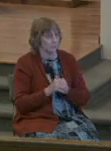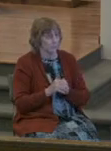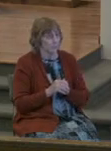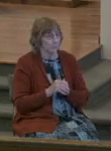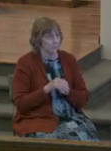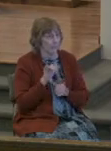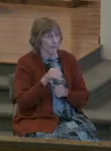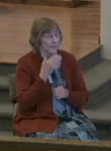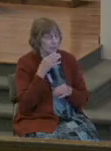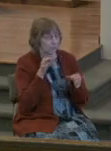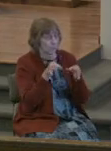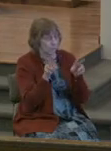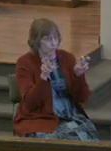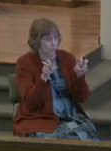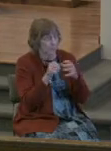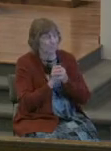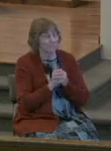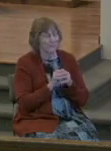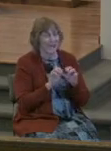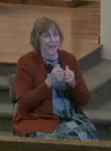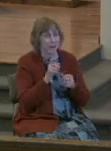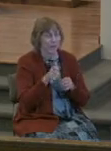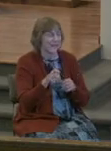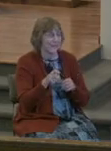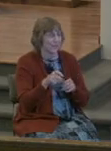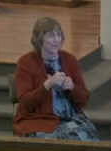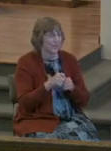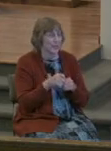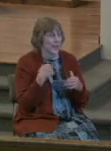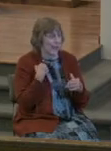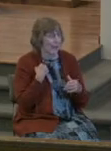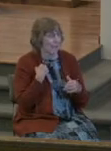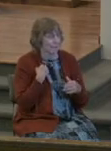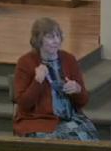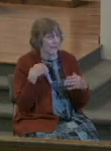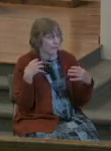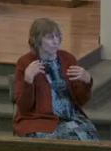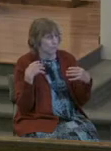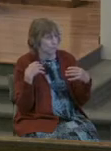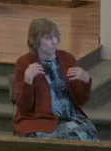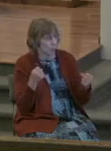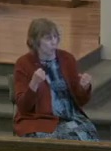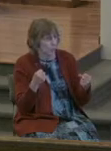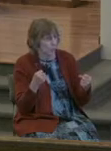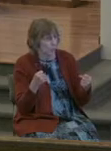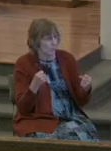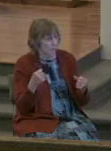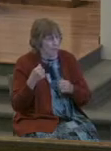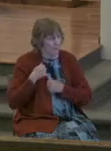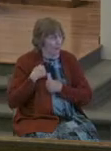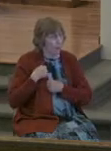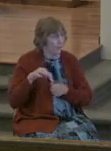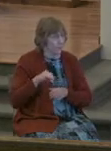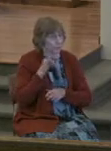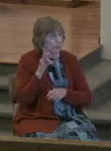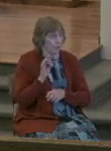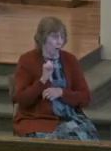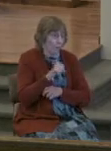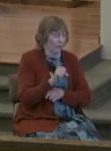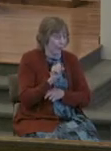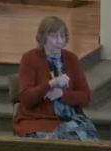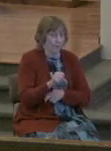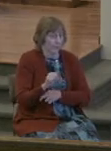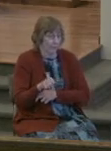That's a good quote, and that's the way we need to be, to have that courage and that warrior spirit that we're going to overcome those obstacles